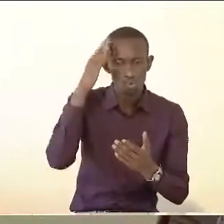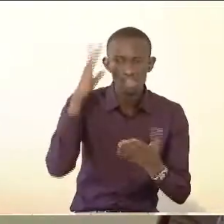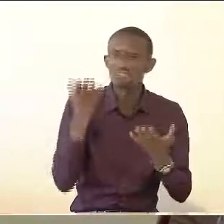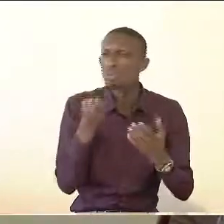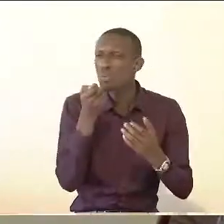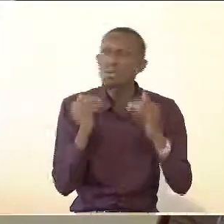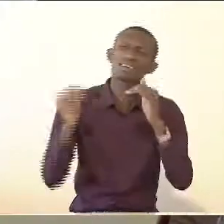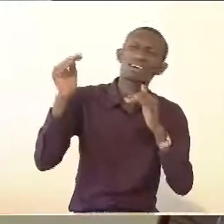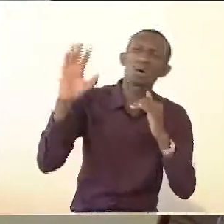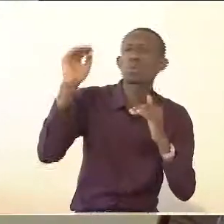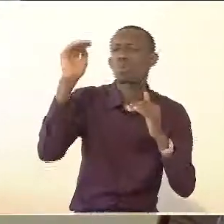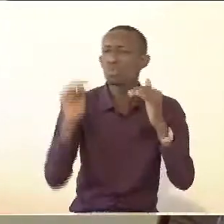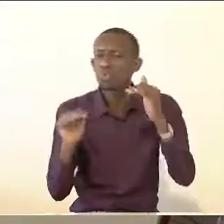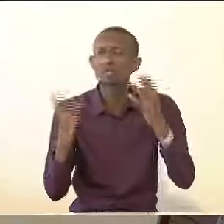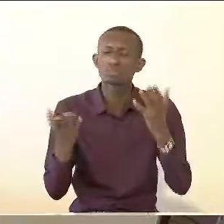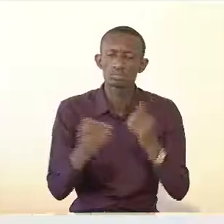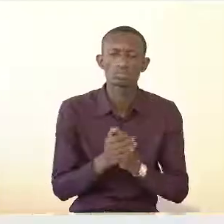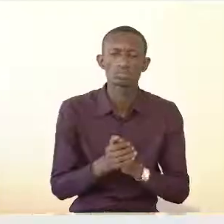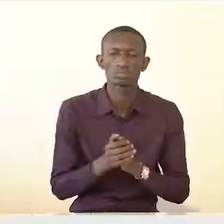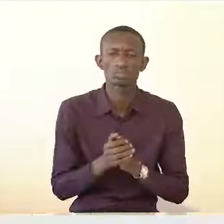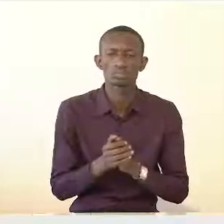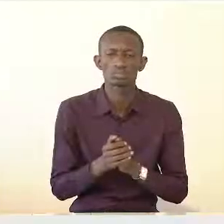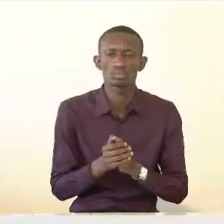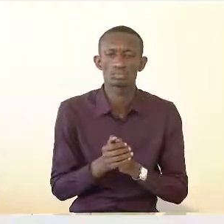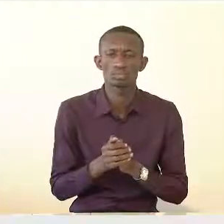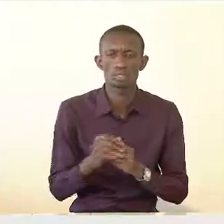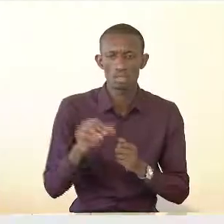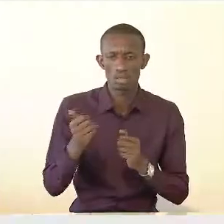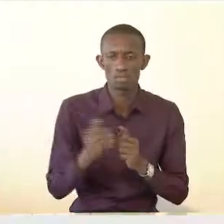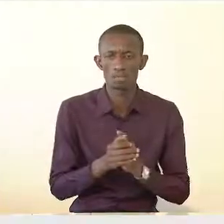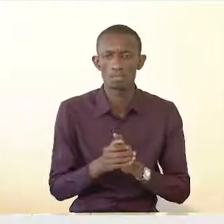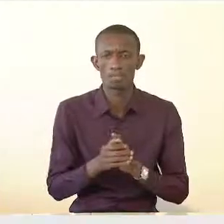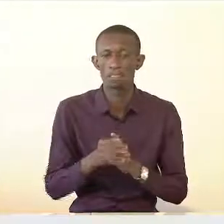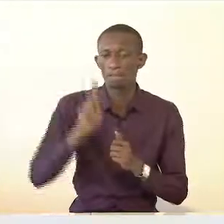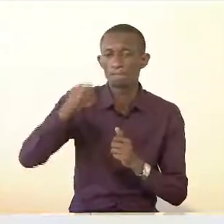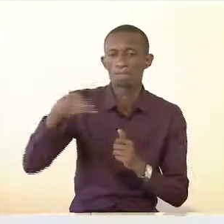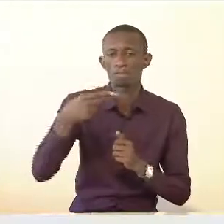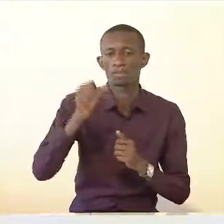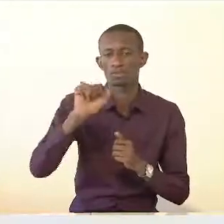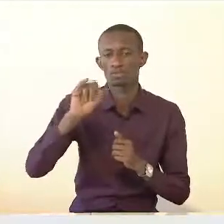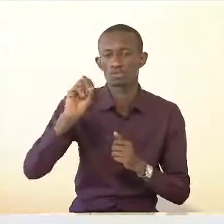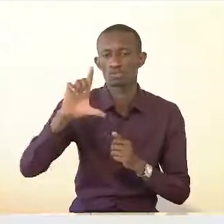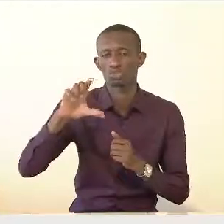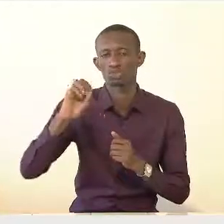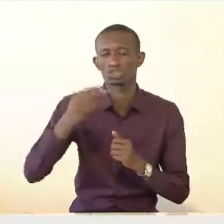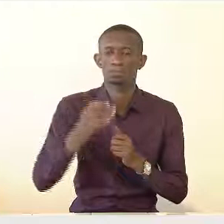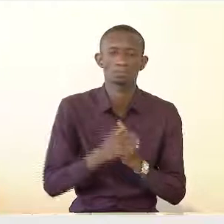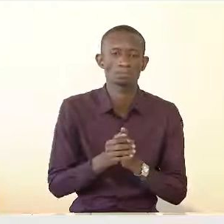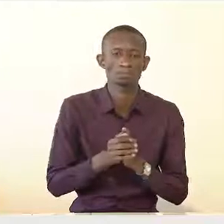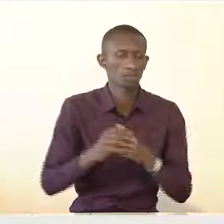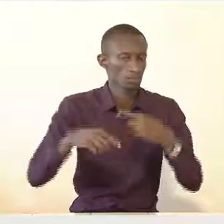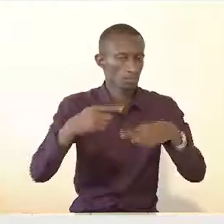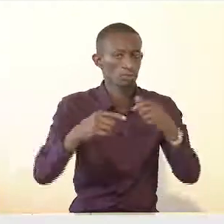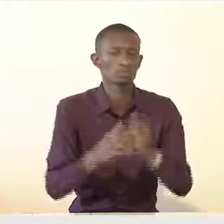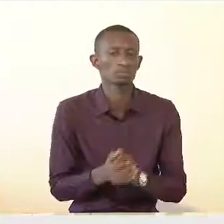decreased. They activate the following physiological processes. Now, after once it is lowered down, now